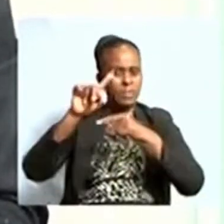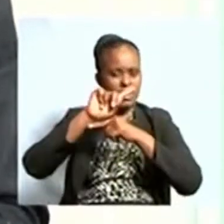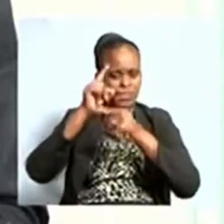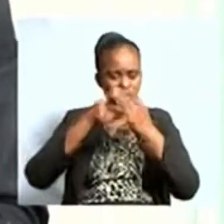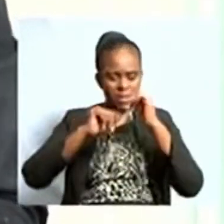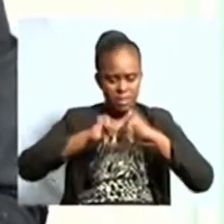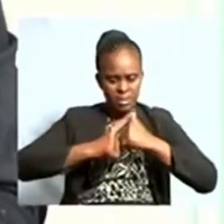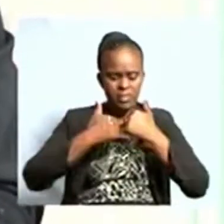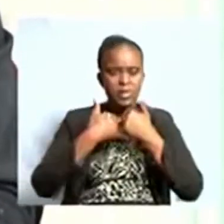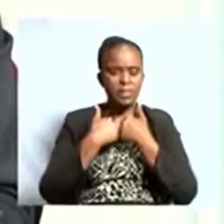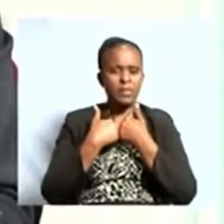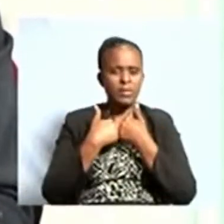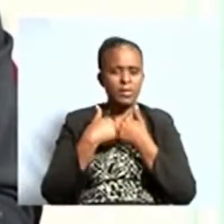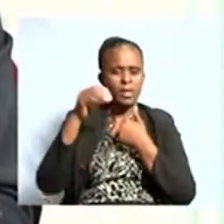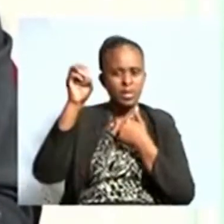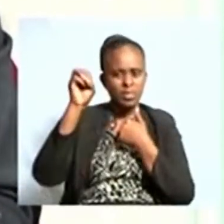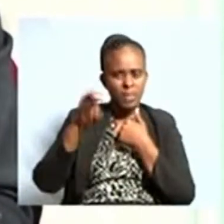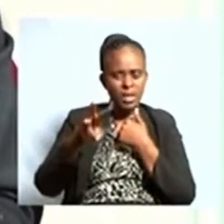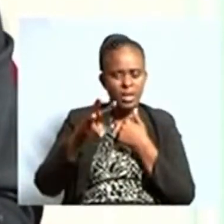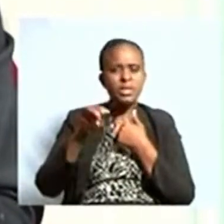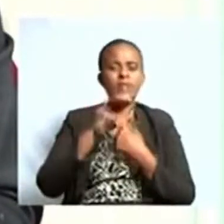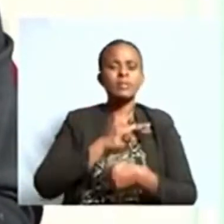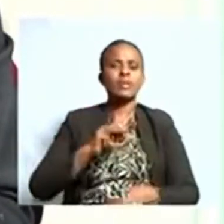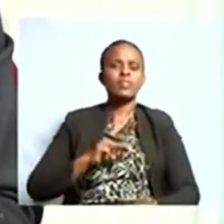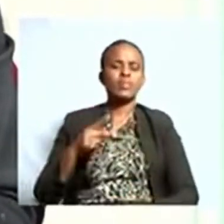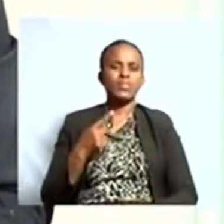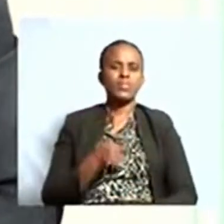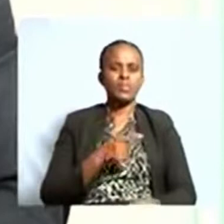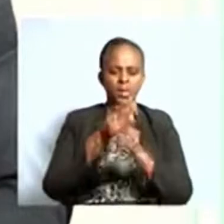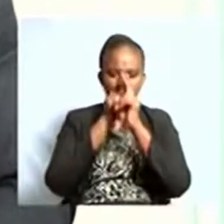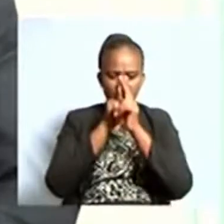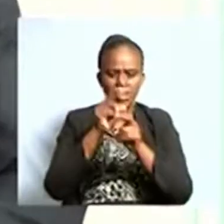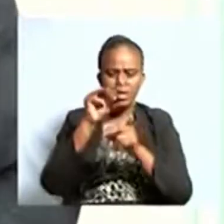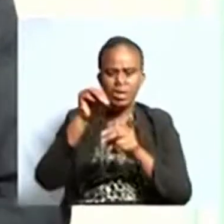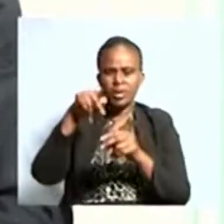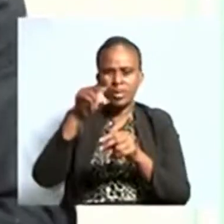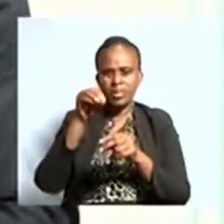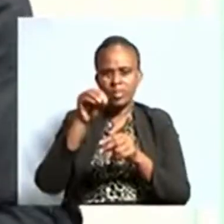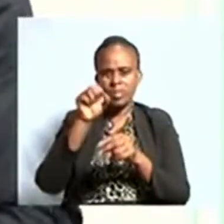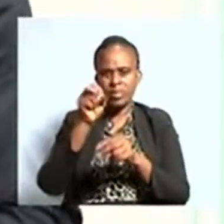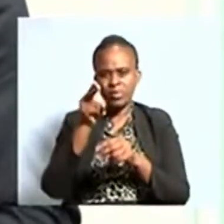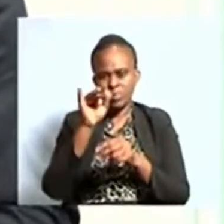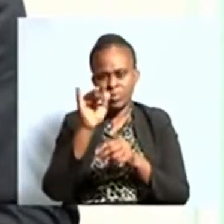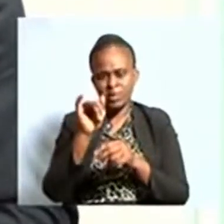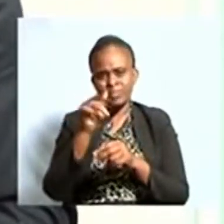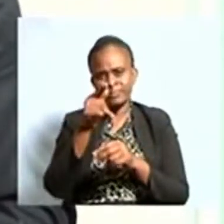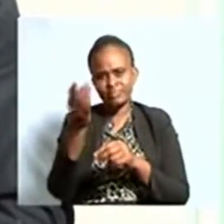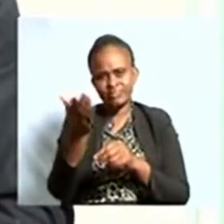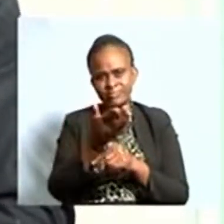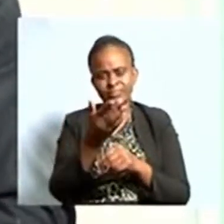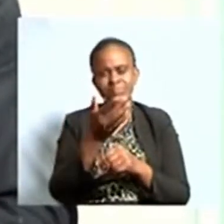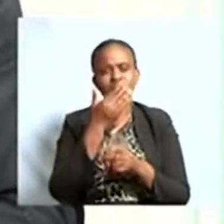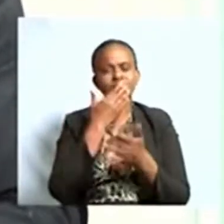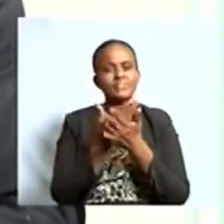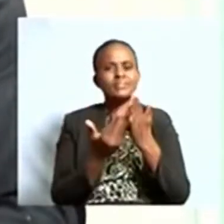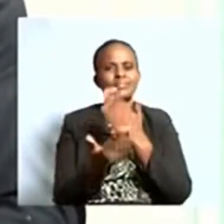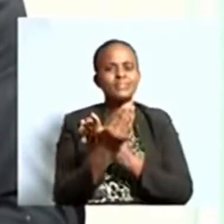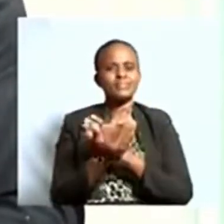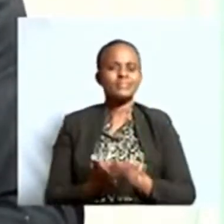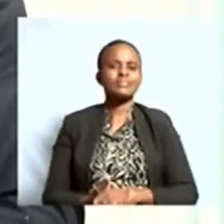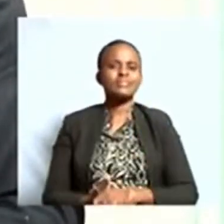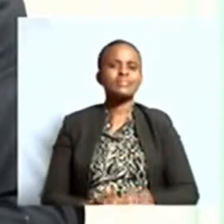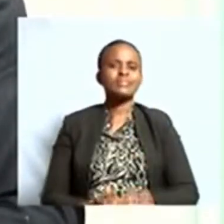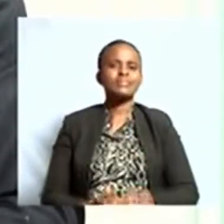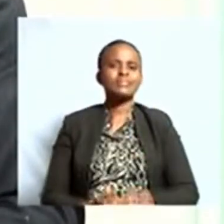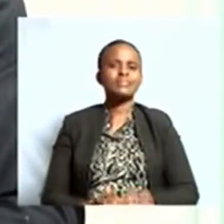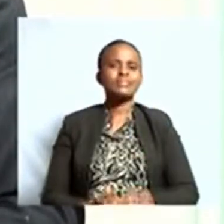play host to the Munali lawmaker, Honorable Mike Mposha, as we look at his constituency. You're live on MP's Diary. Good morning. Tell us where you're